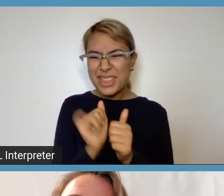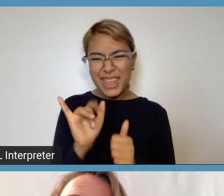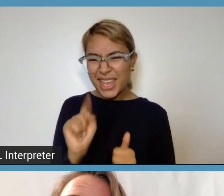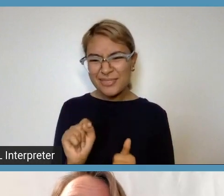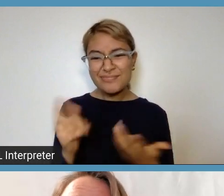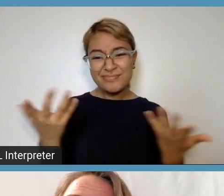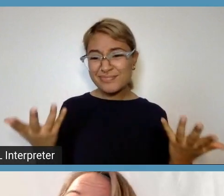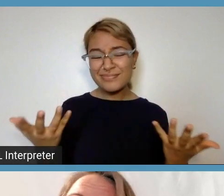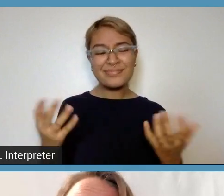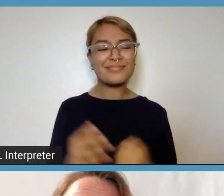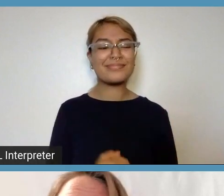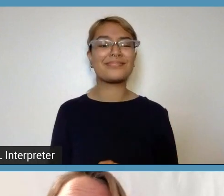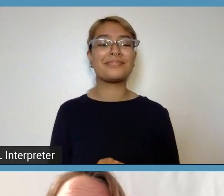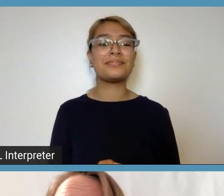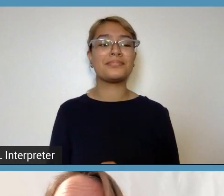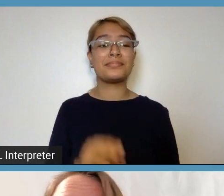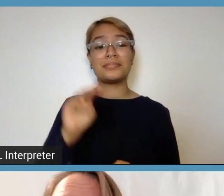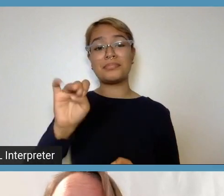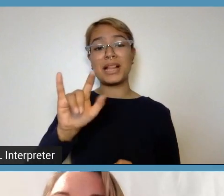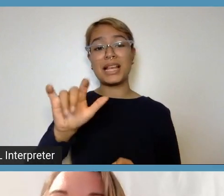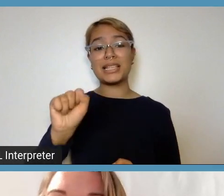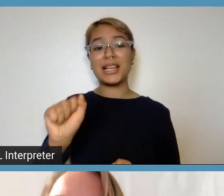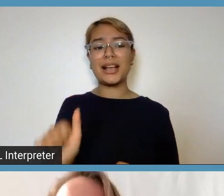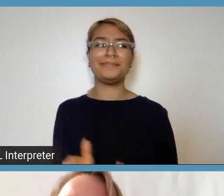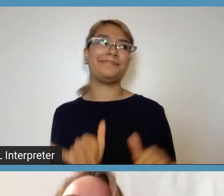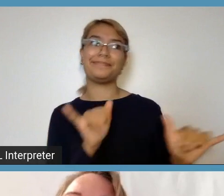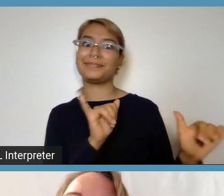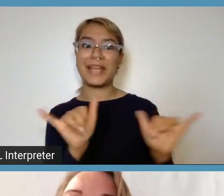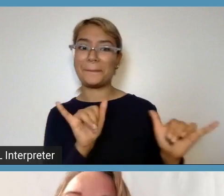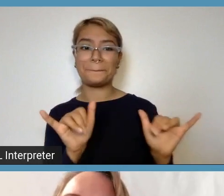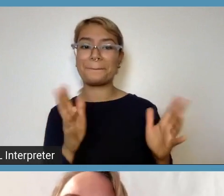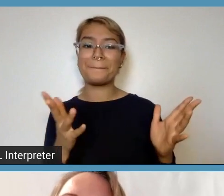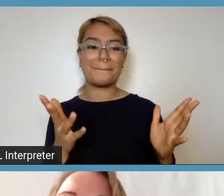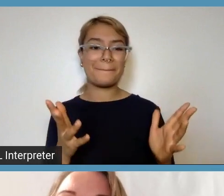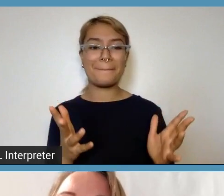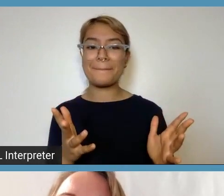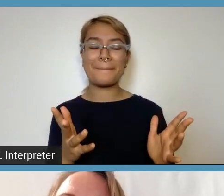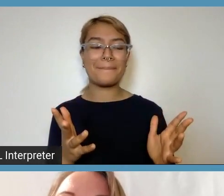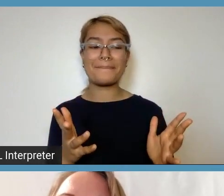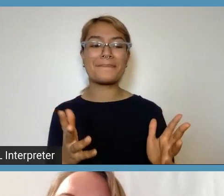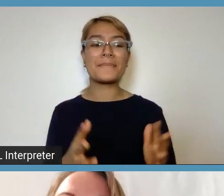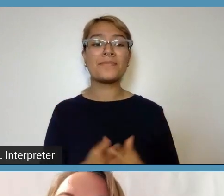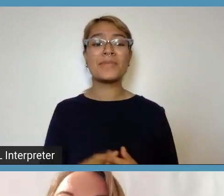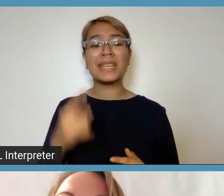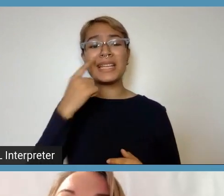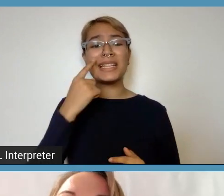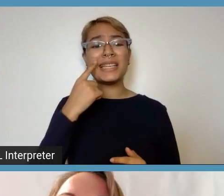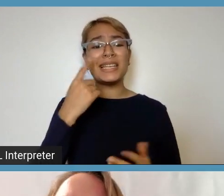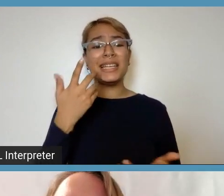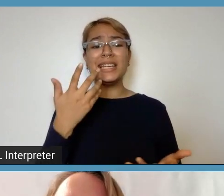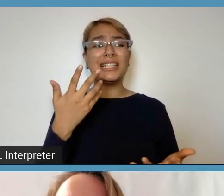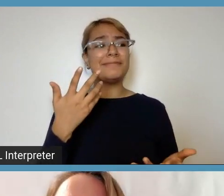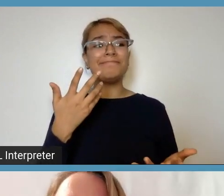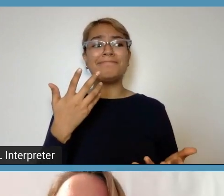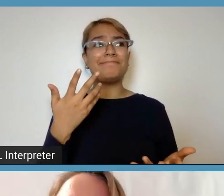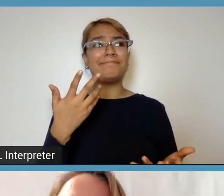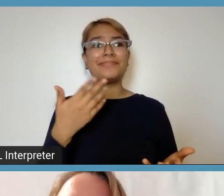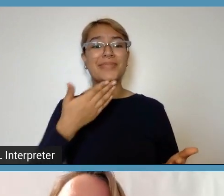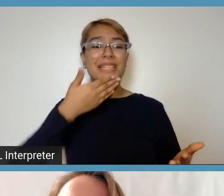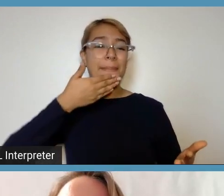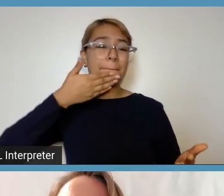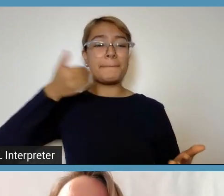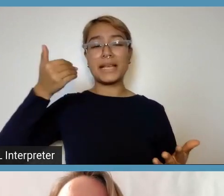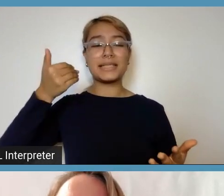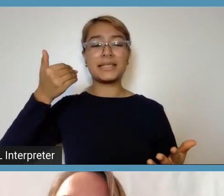Thank you. Honestly, that's my answer, too. I think that that comes through in your